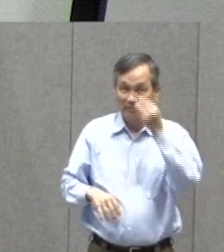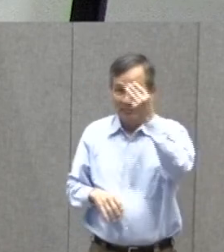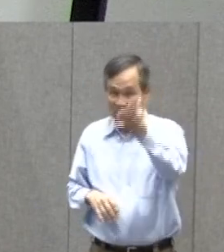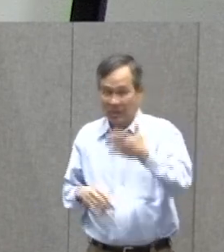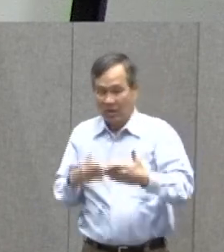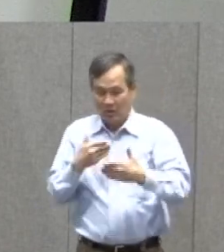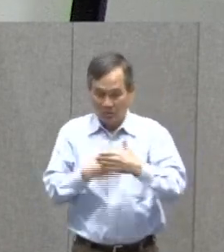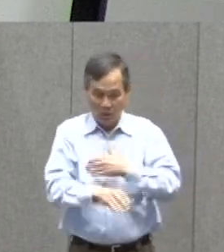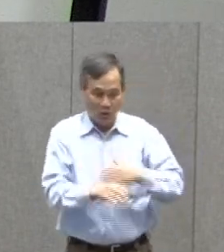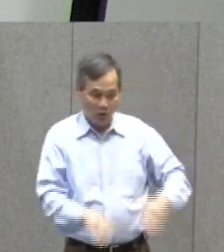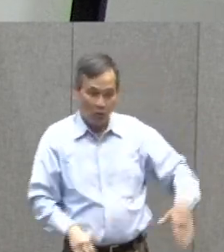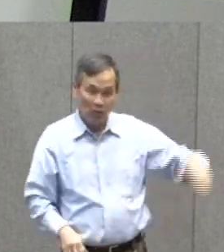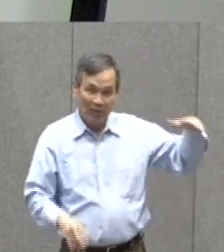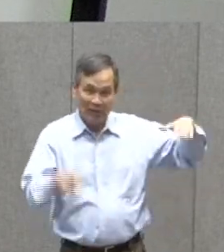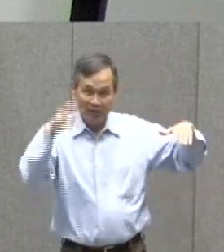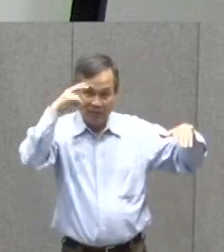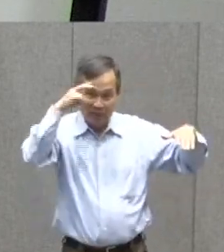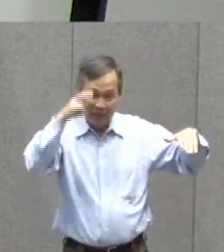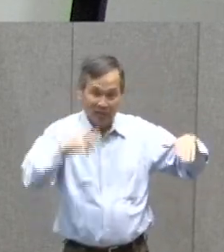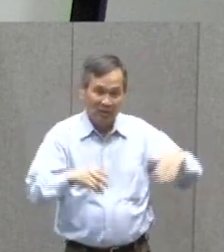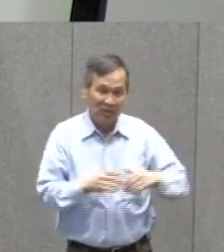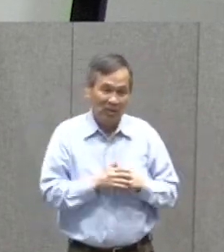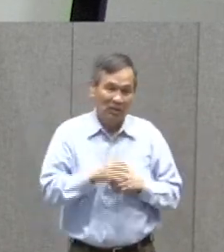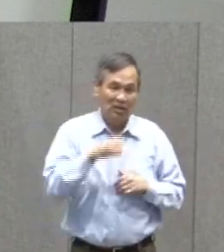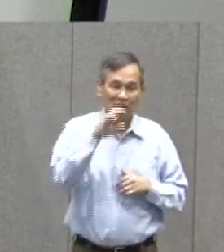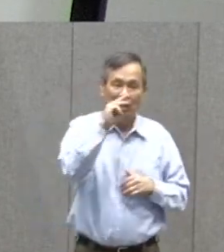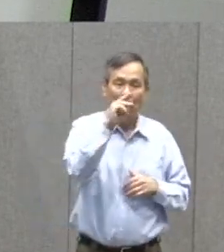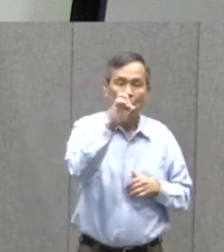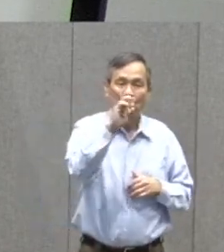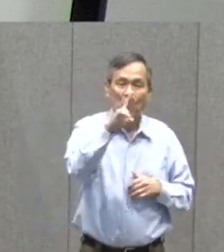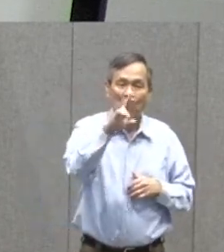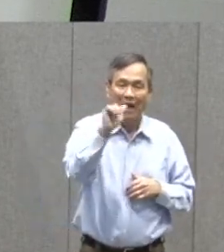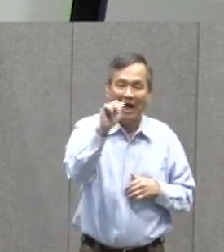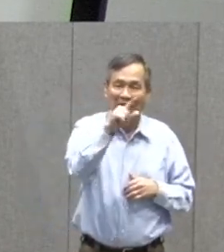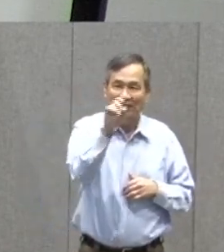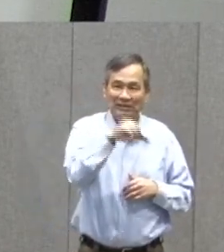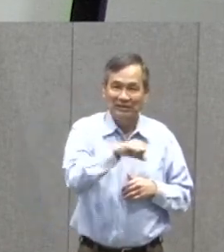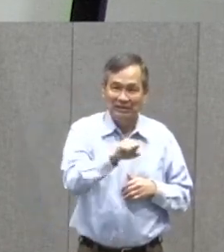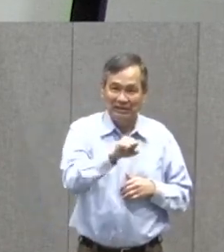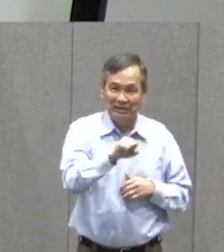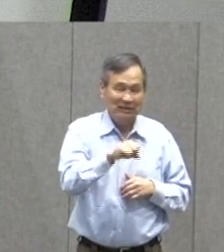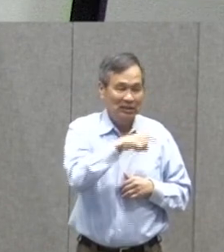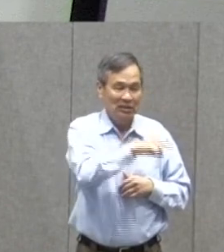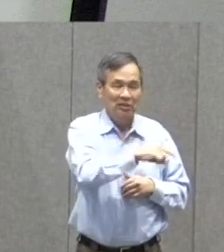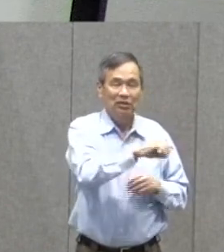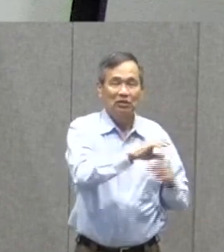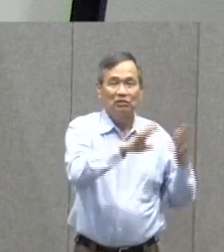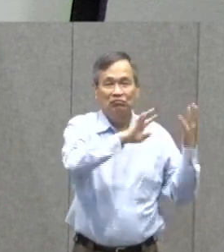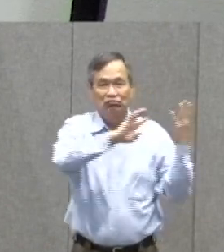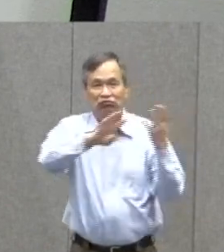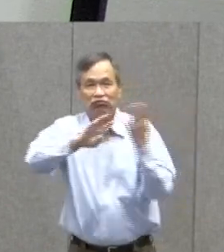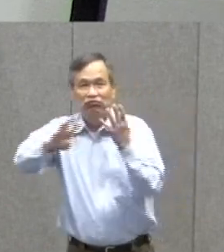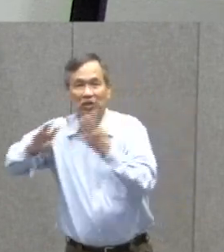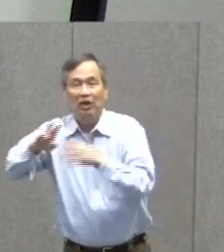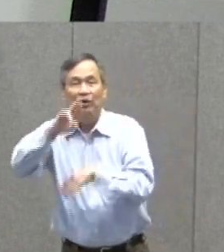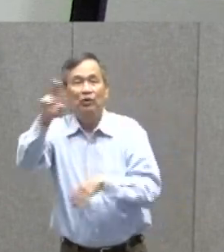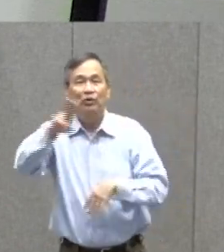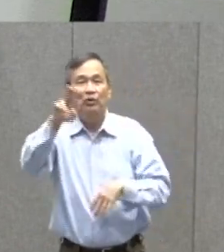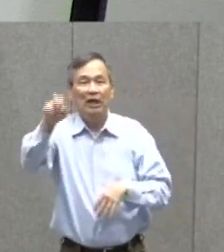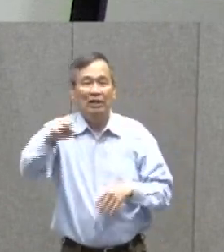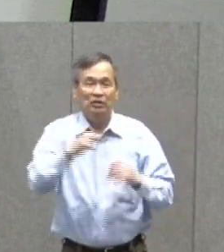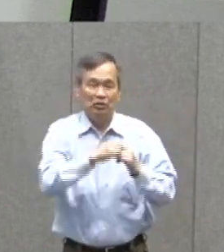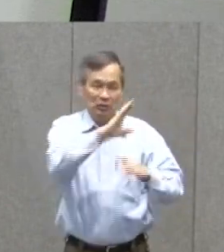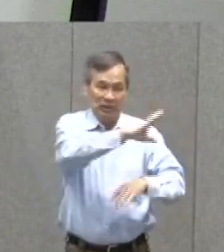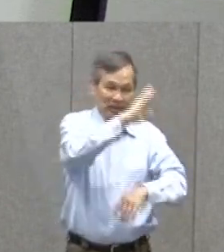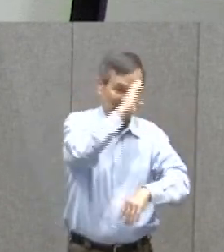raised in Mexico, and again, her name is Yuyi Morales. She immigrated to the United States with her